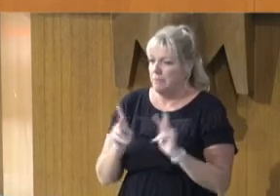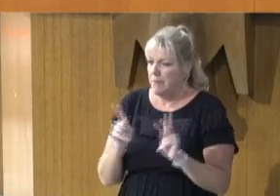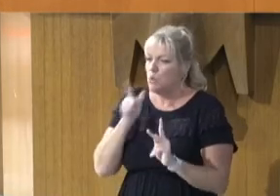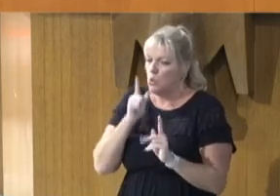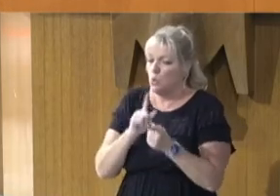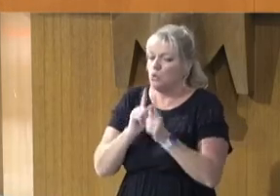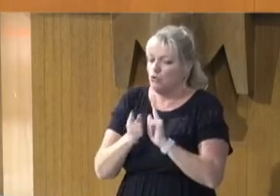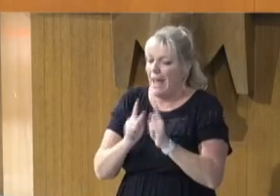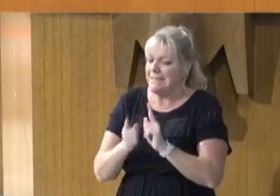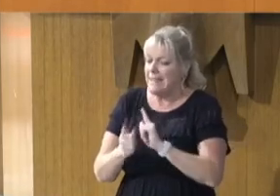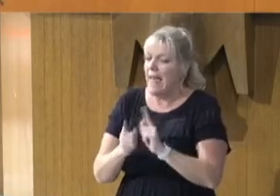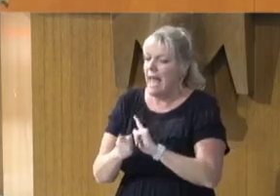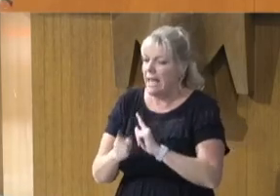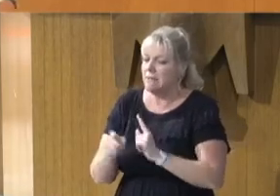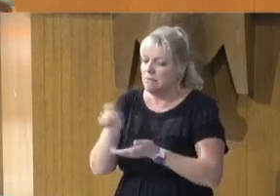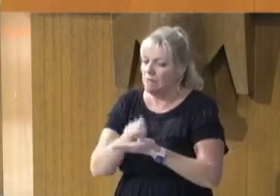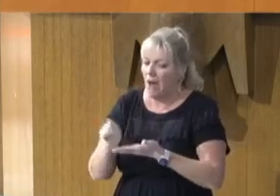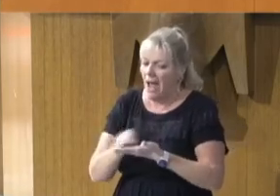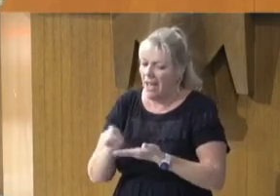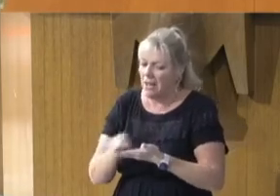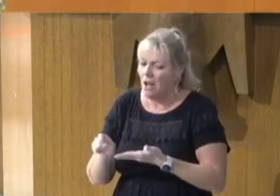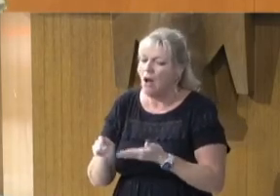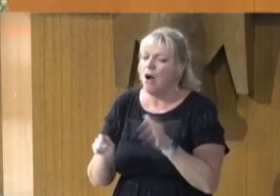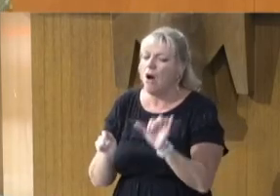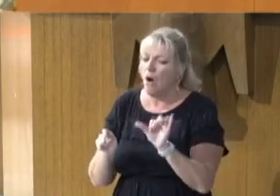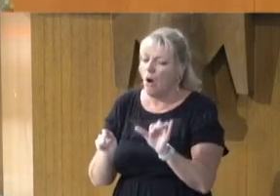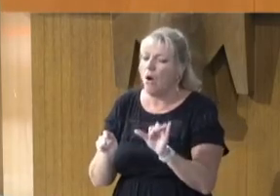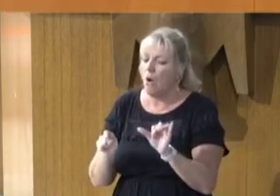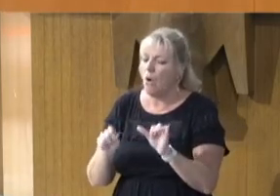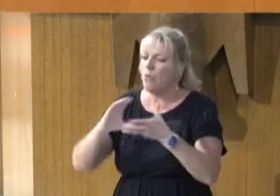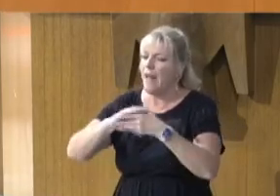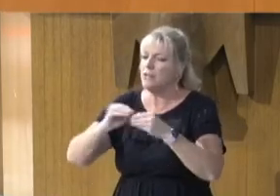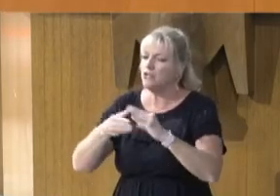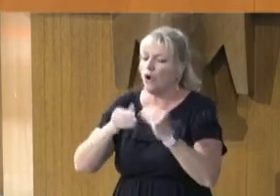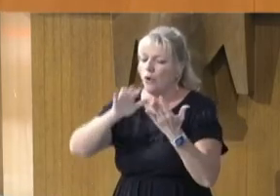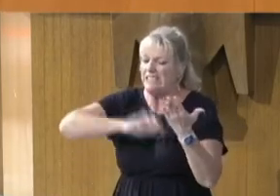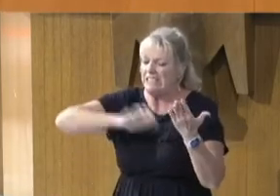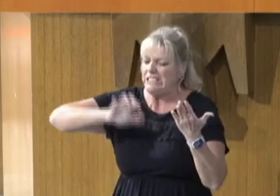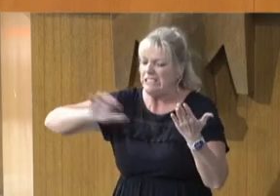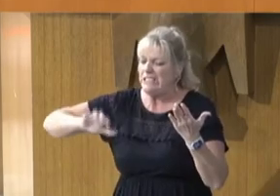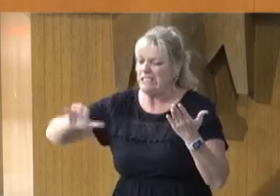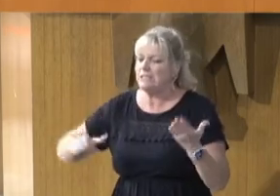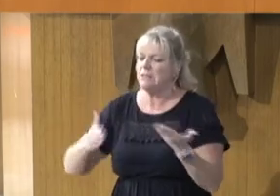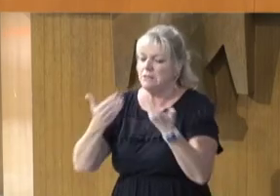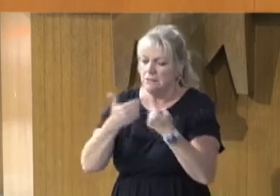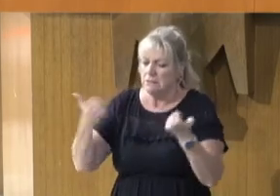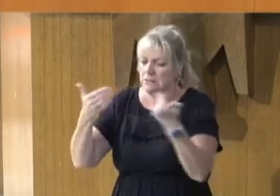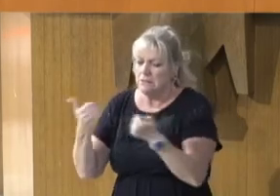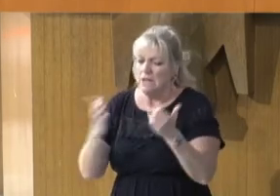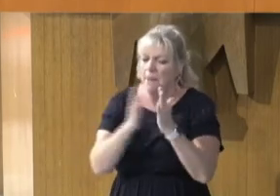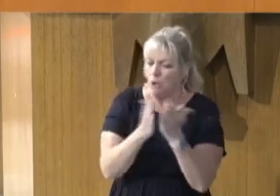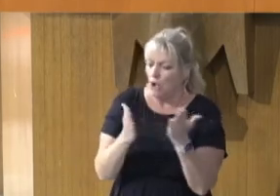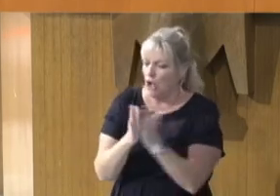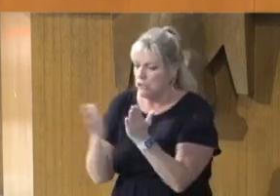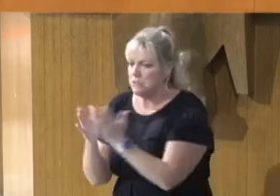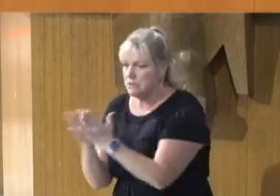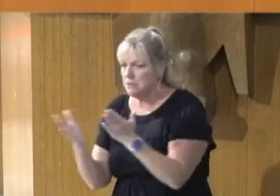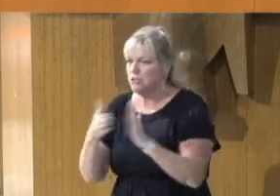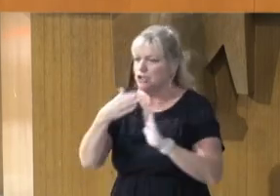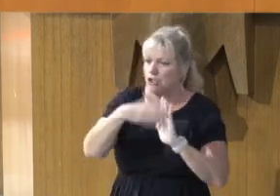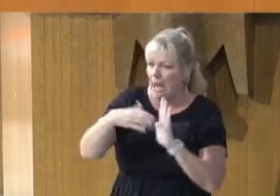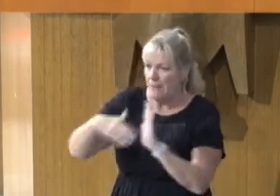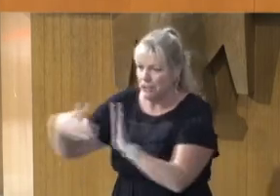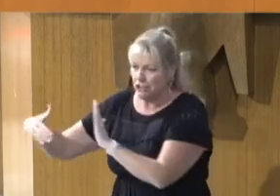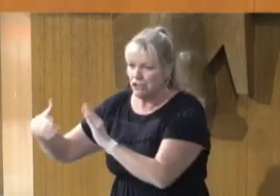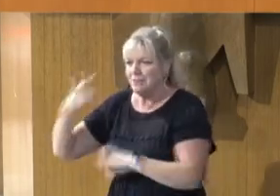after scholars had begun dividing the books into chapters and numbered verses. This was all part of the development of the printing